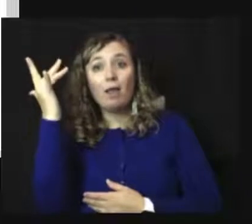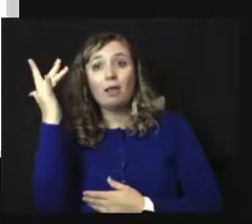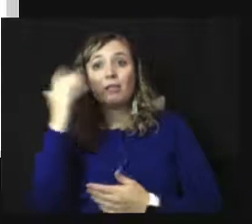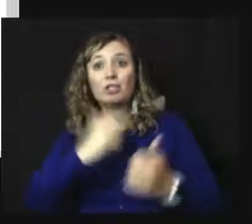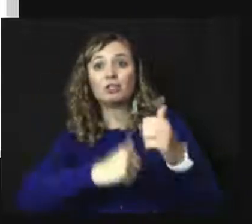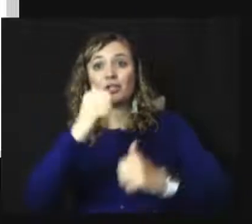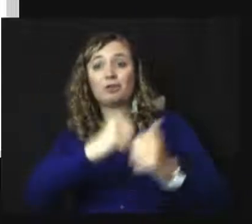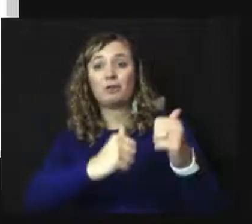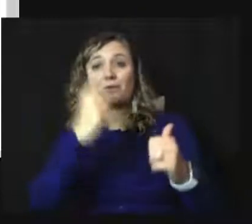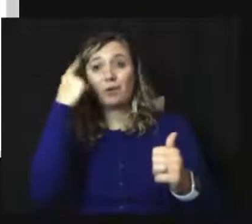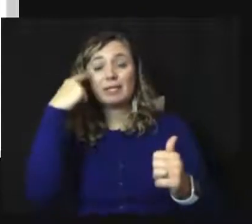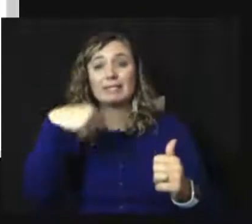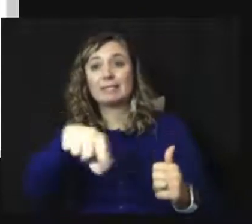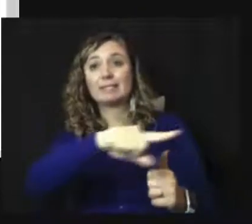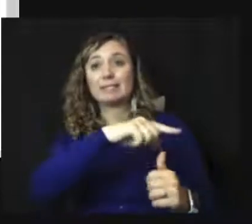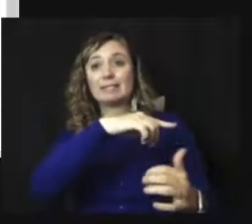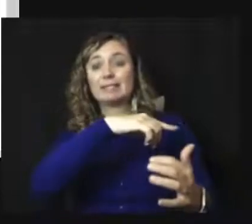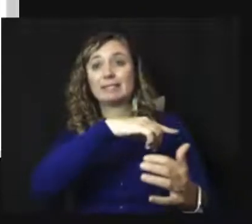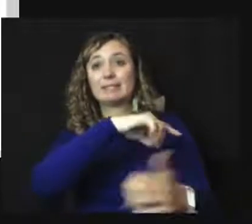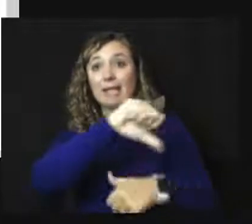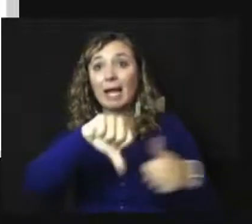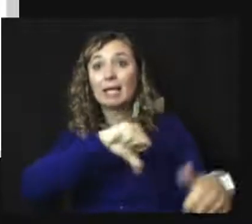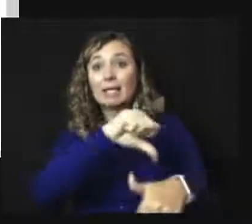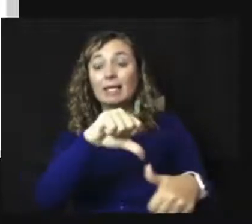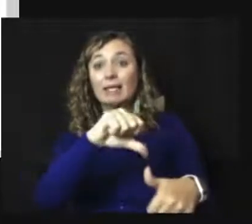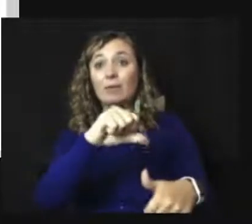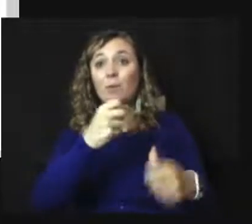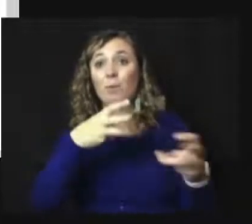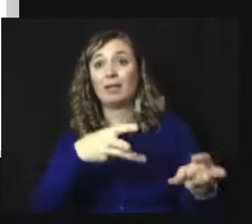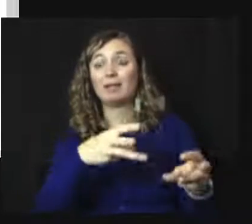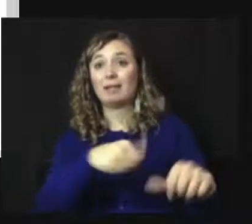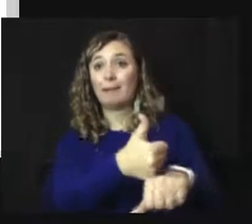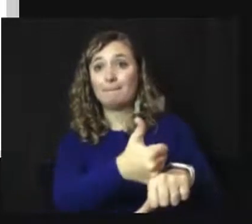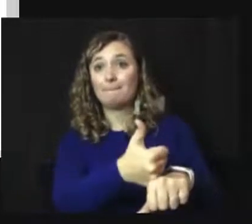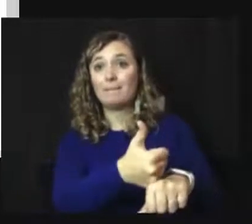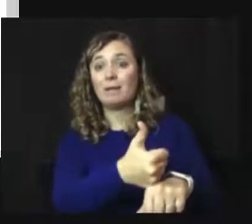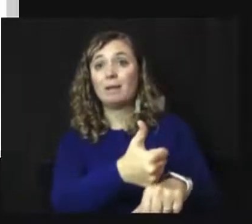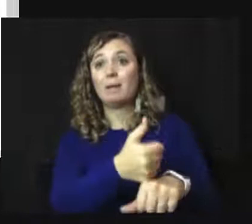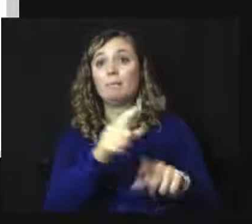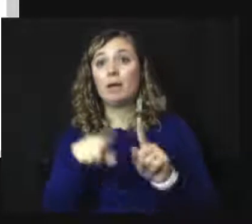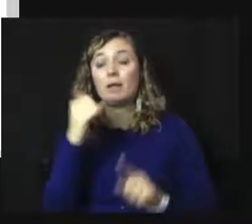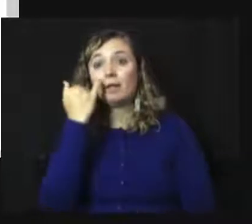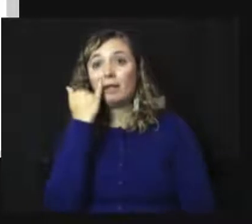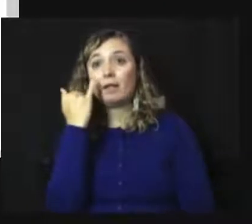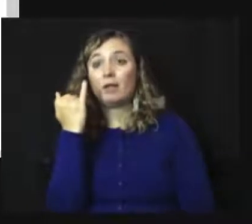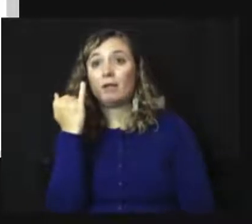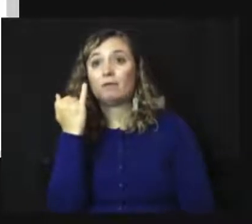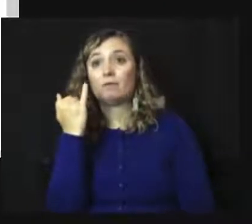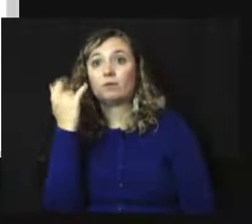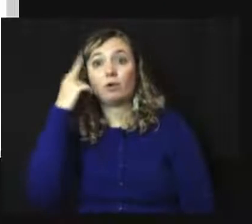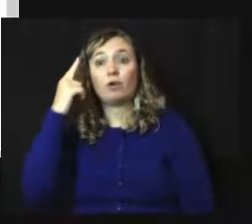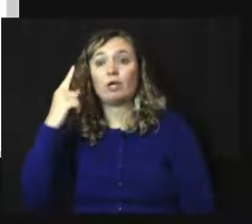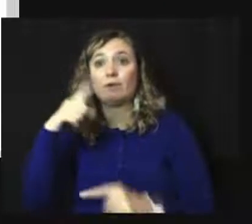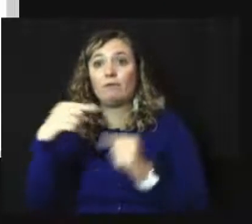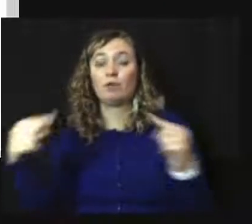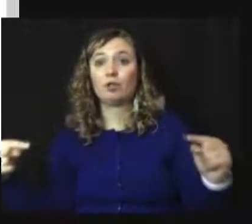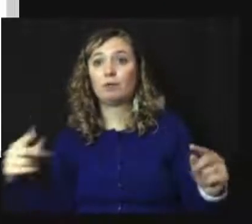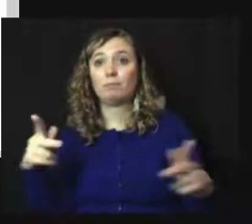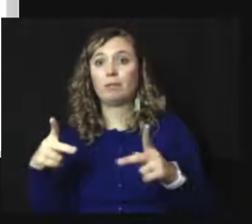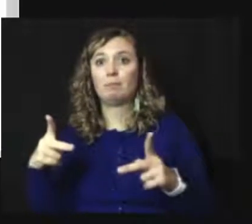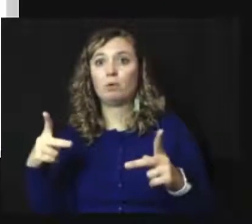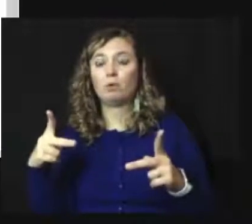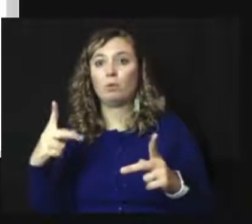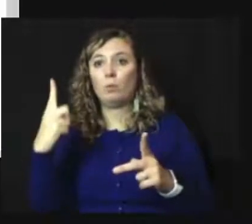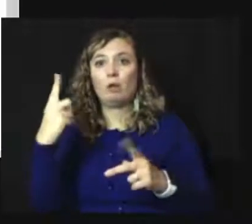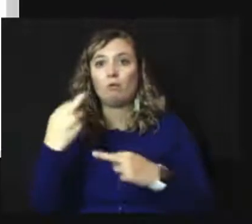society the way it's built right now. But in a vacuum, or if you put a bunch of neurodivergent people together in a room, the systems that we